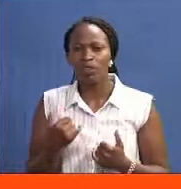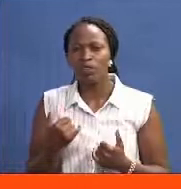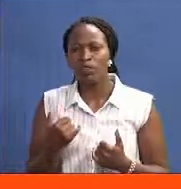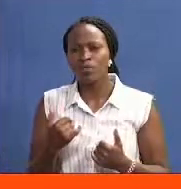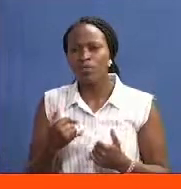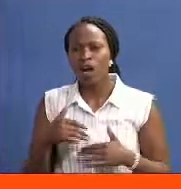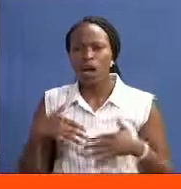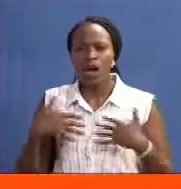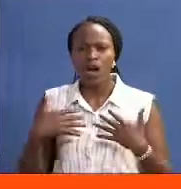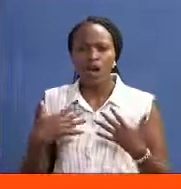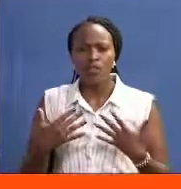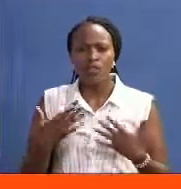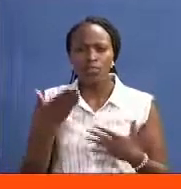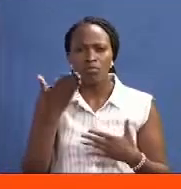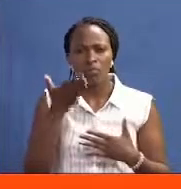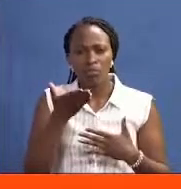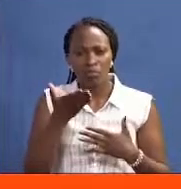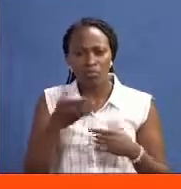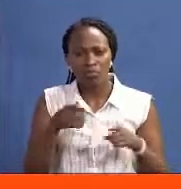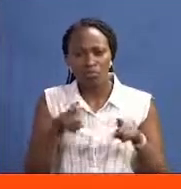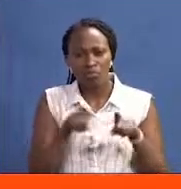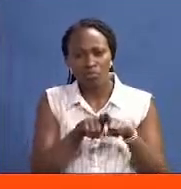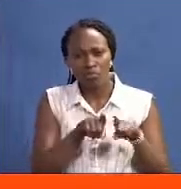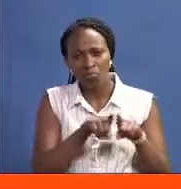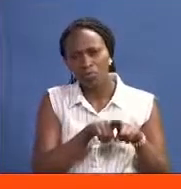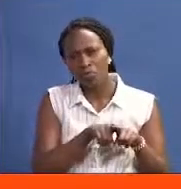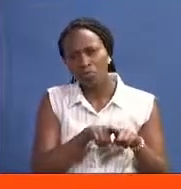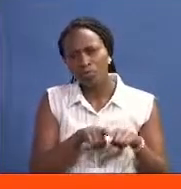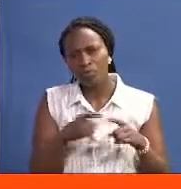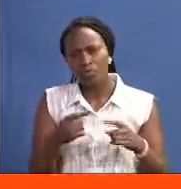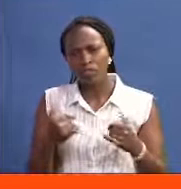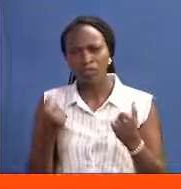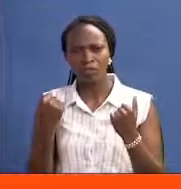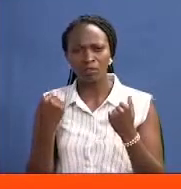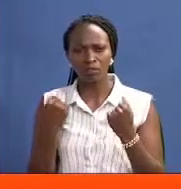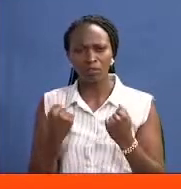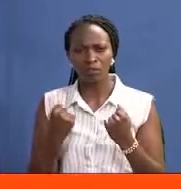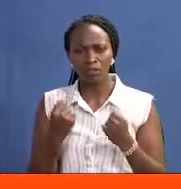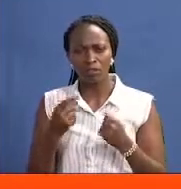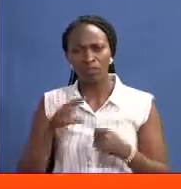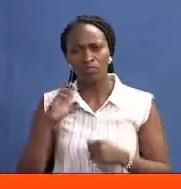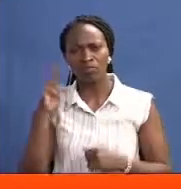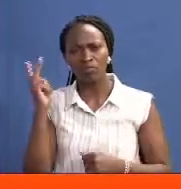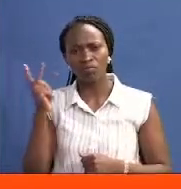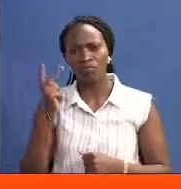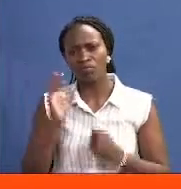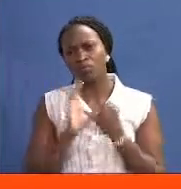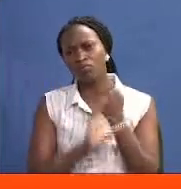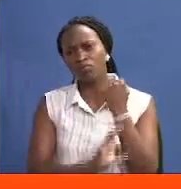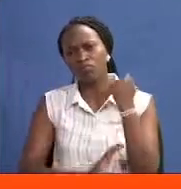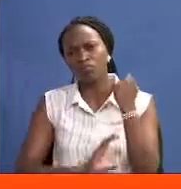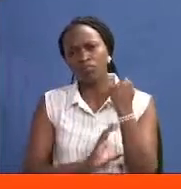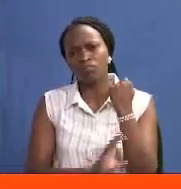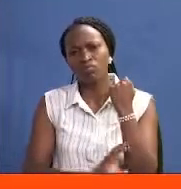like it's now over there with them. Now there are scandals that have been happening in the country. Various things that come and they